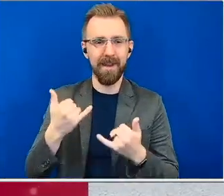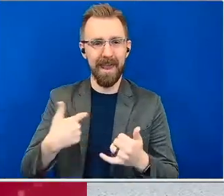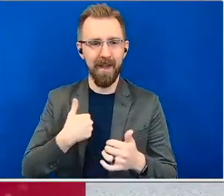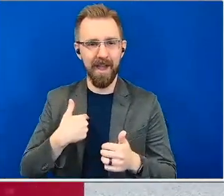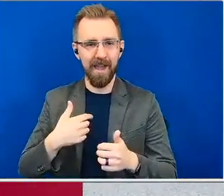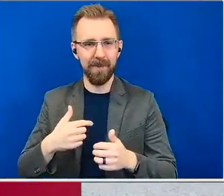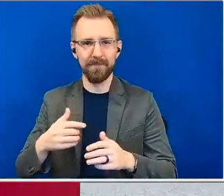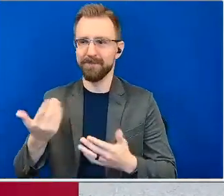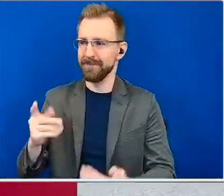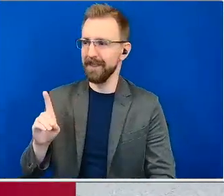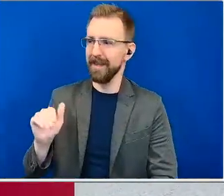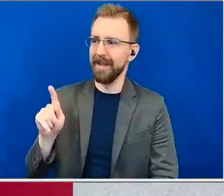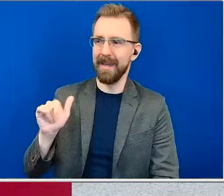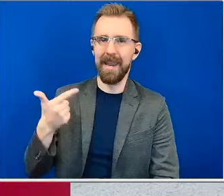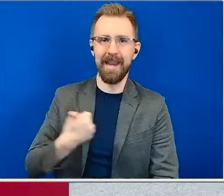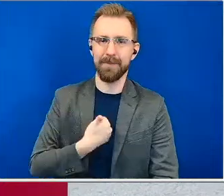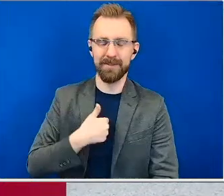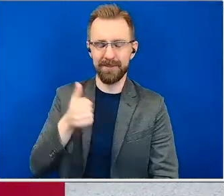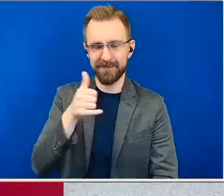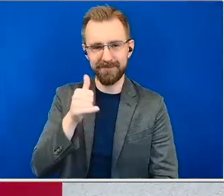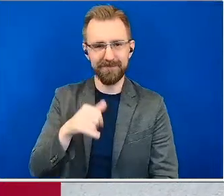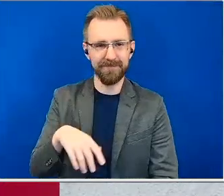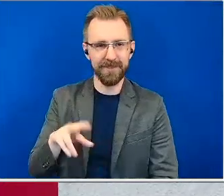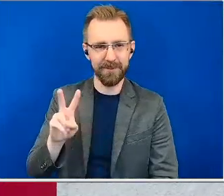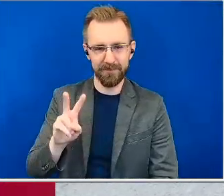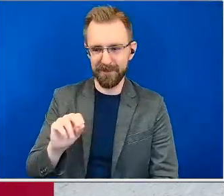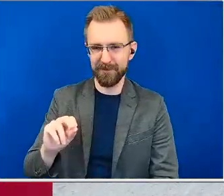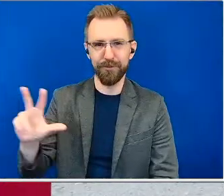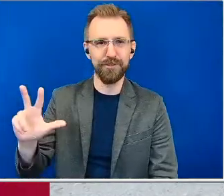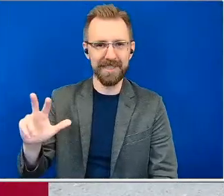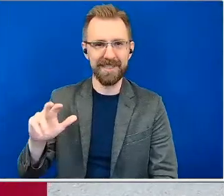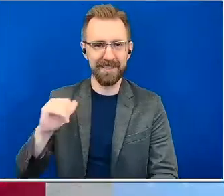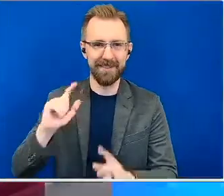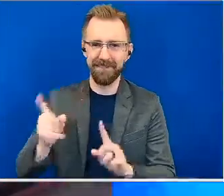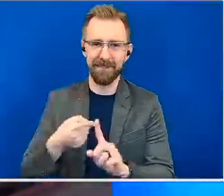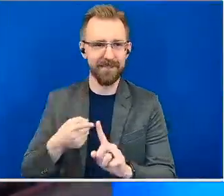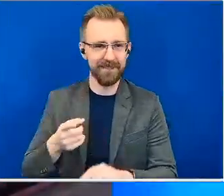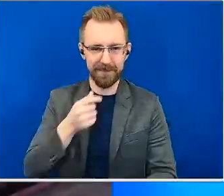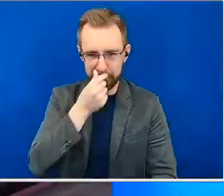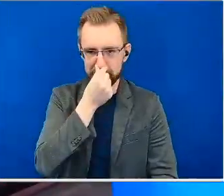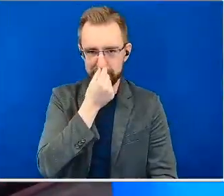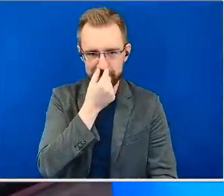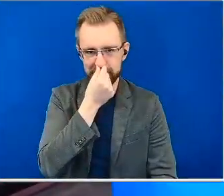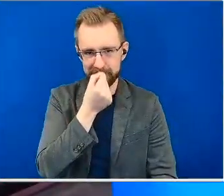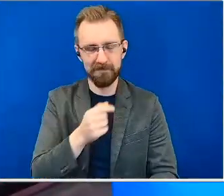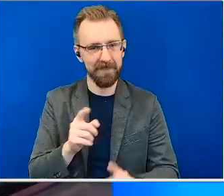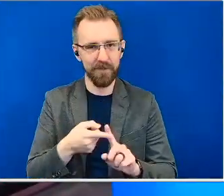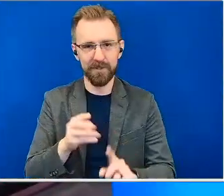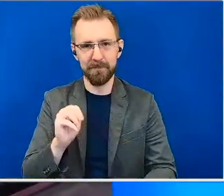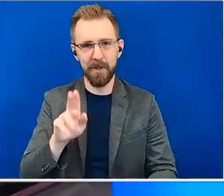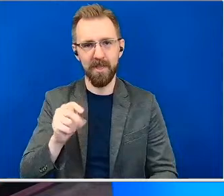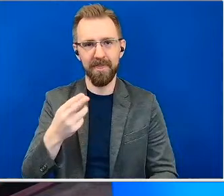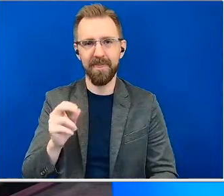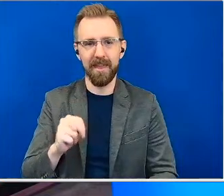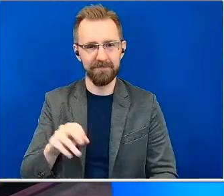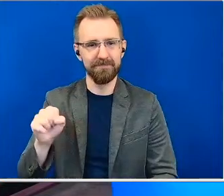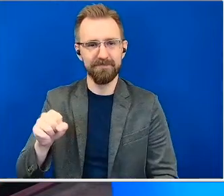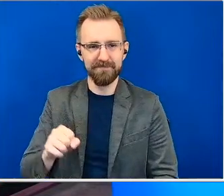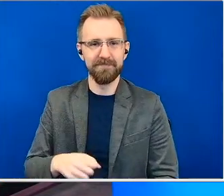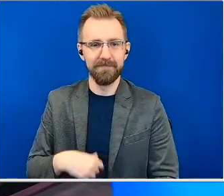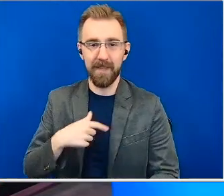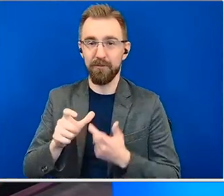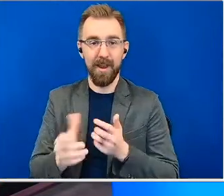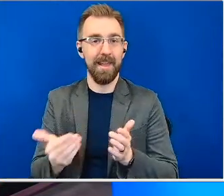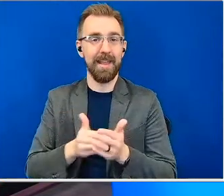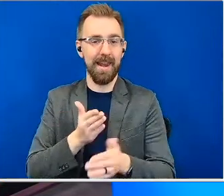in 2003. Oh my gosh. 2003 was my first New York marathon, yeah. And I ran it again after that, yeah. Do you run every day